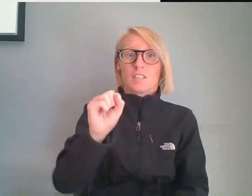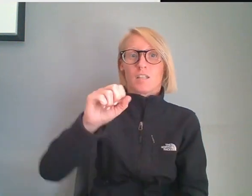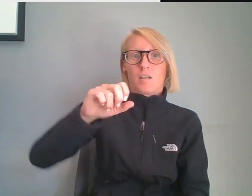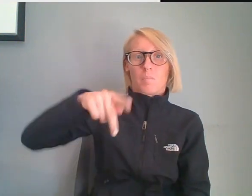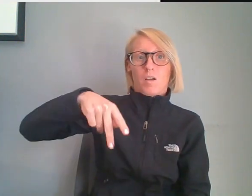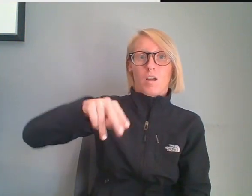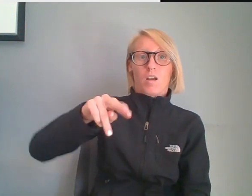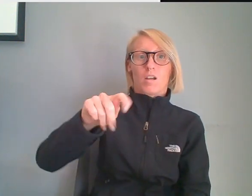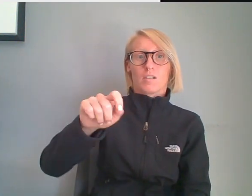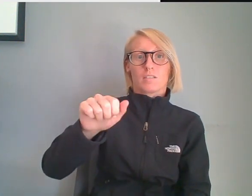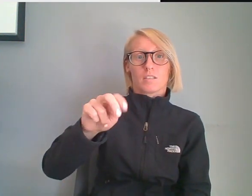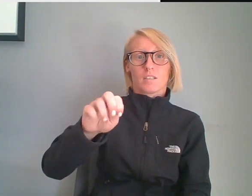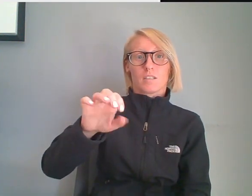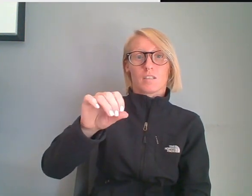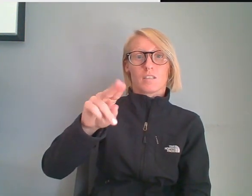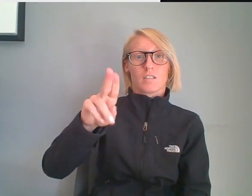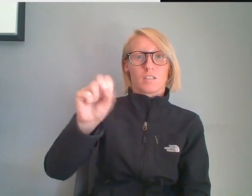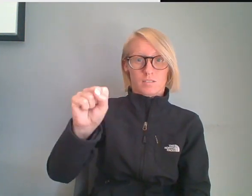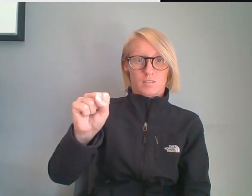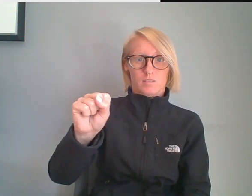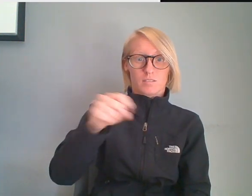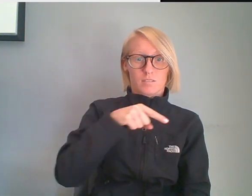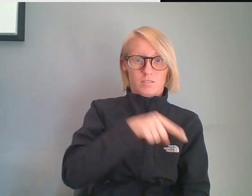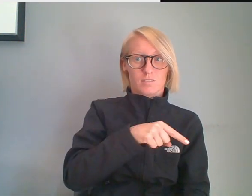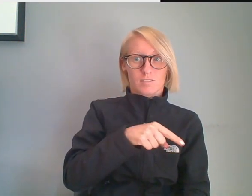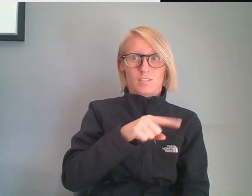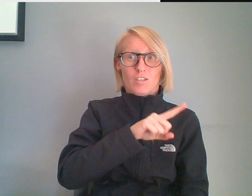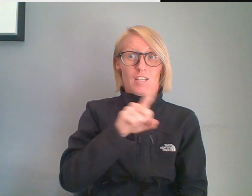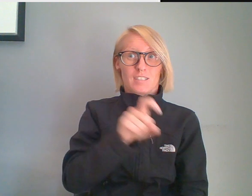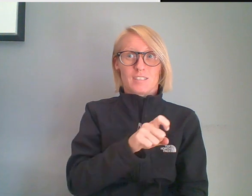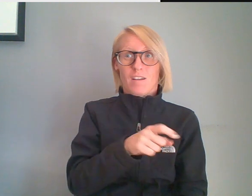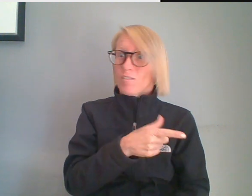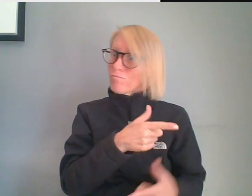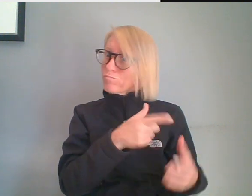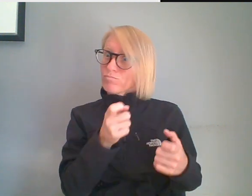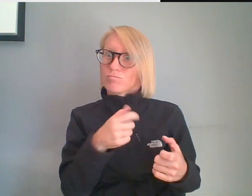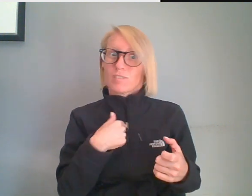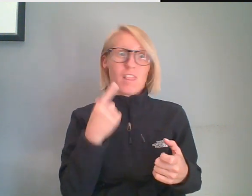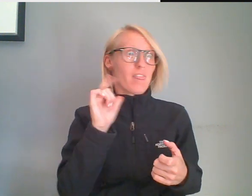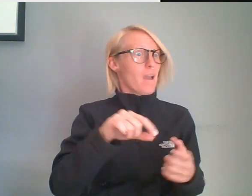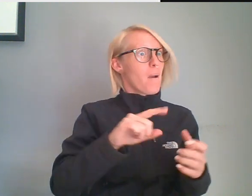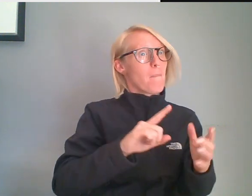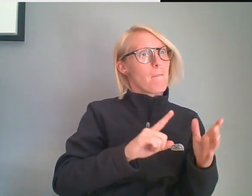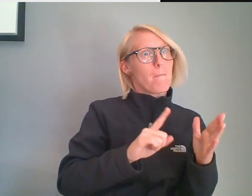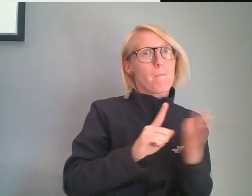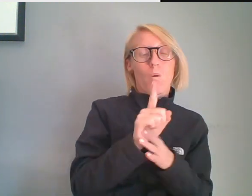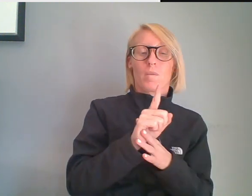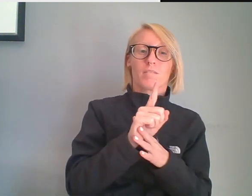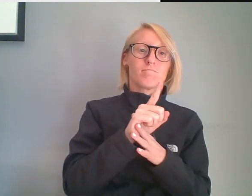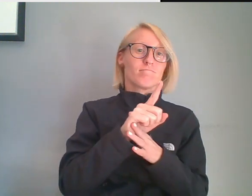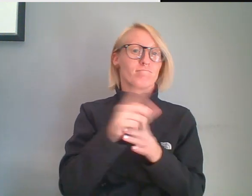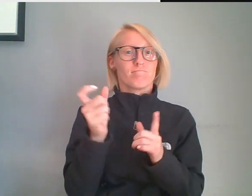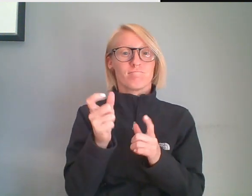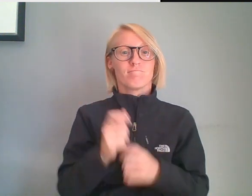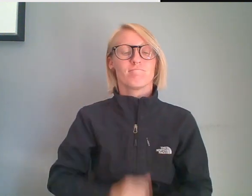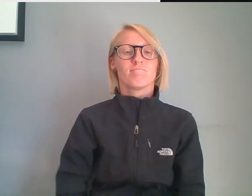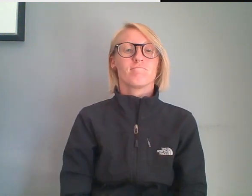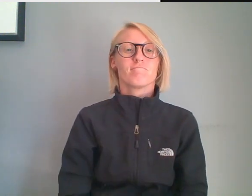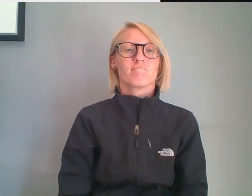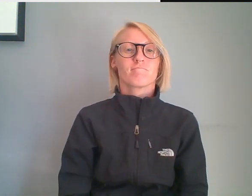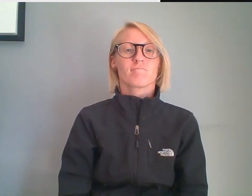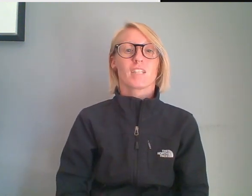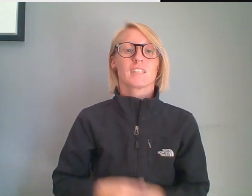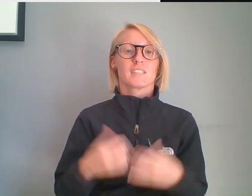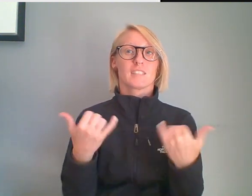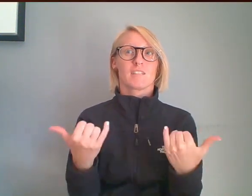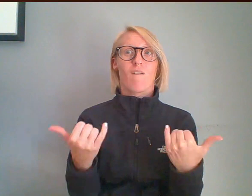a situation that you're asked to speak off the cuff and in the moment. What we're going through today is actually the result of